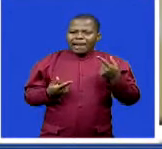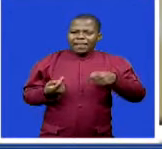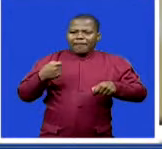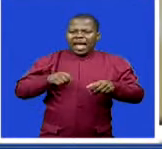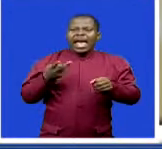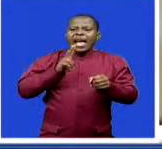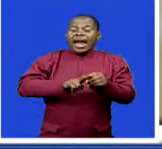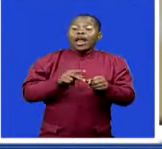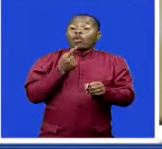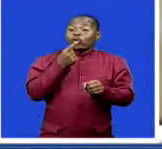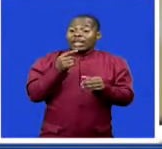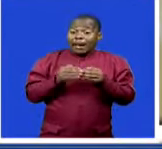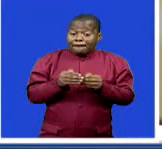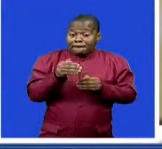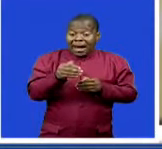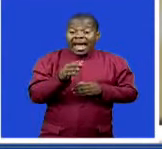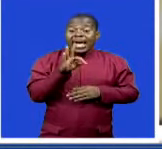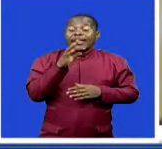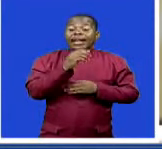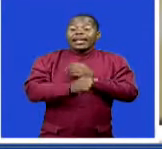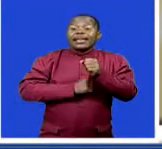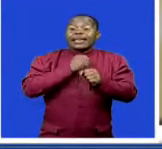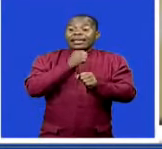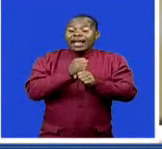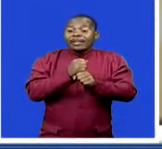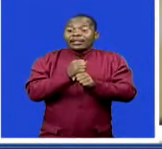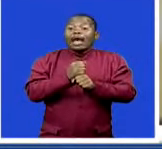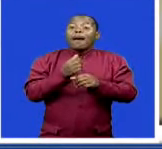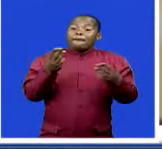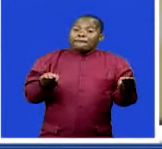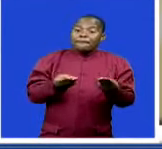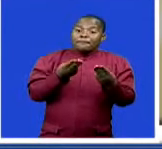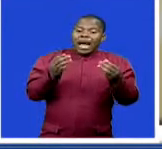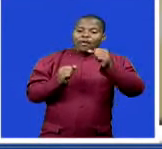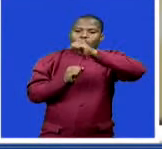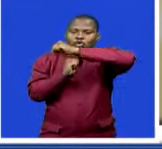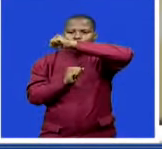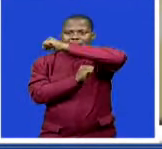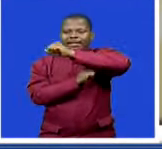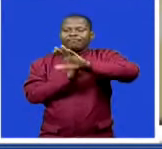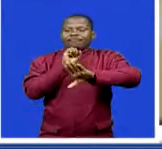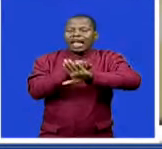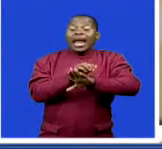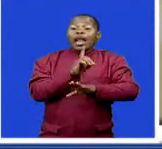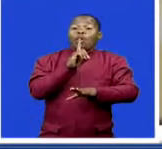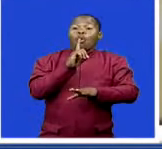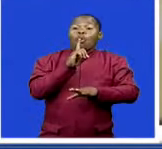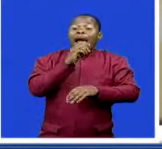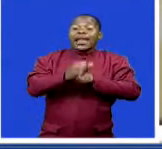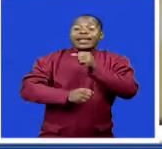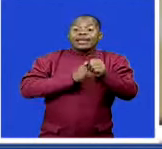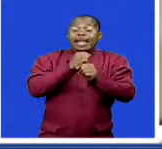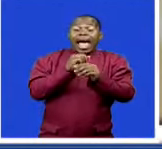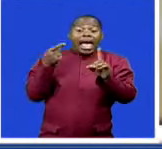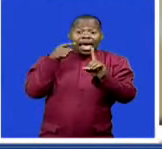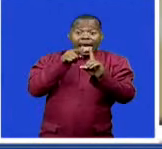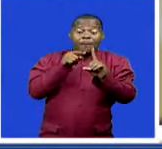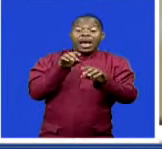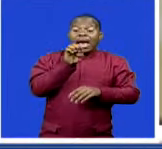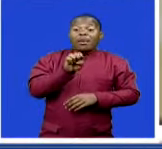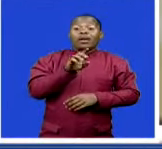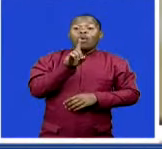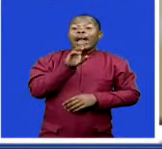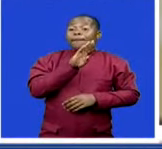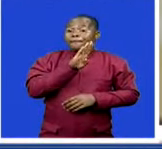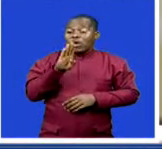donations will be open for the next 3 years with the target of 1 billion emalangeni each year. The first phase will focus